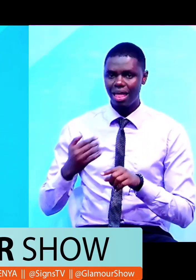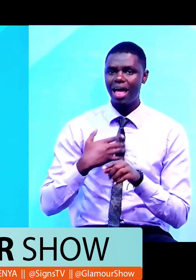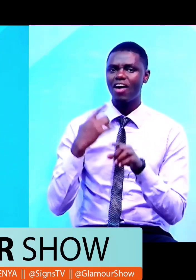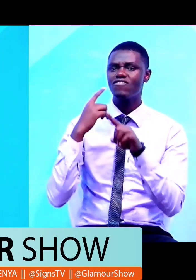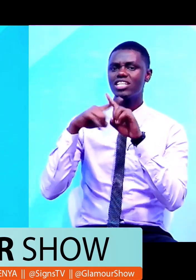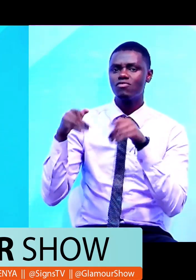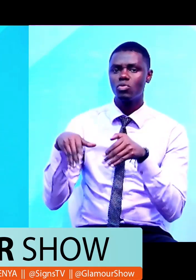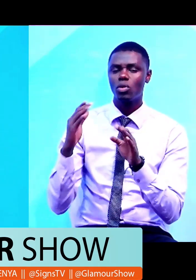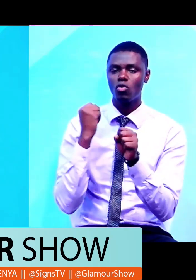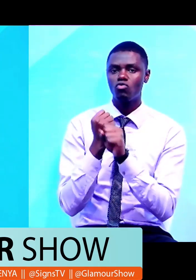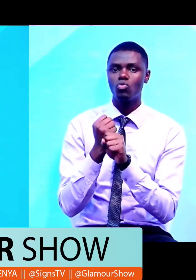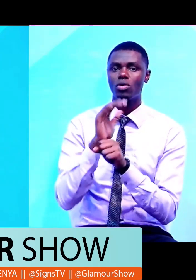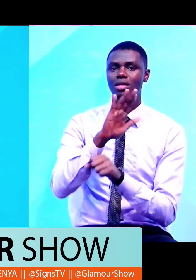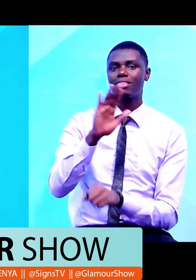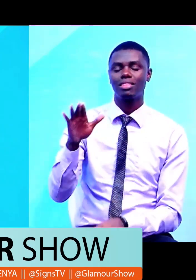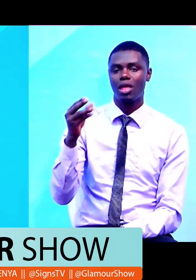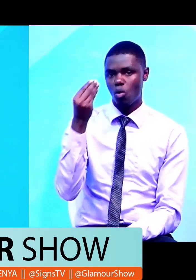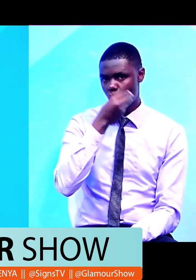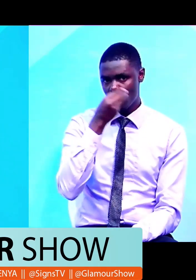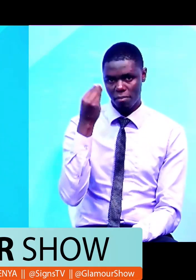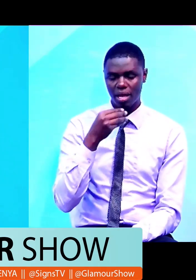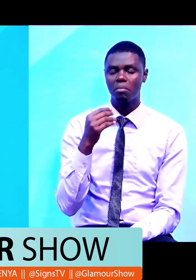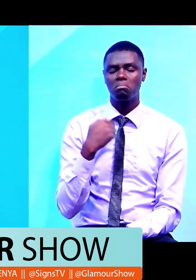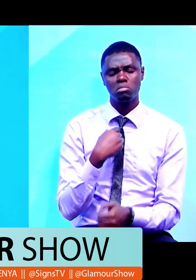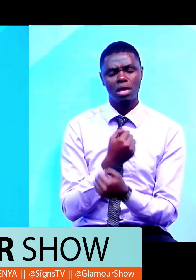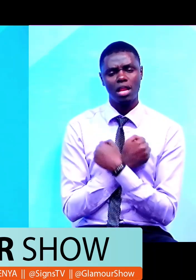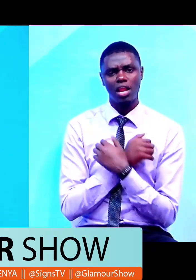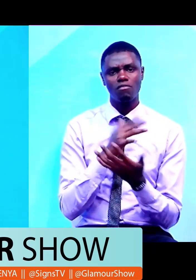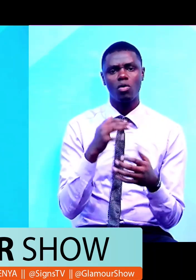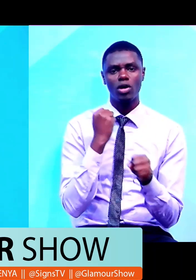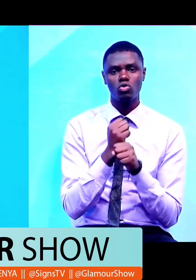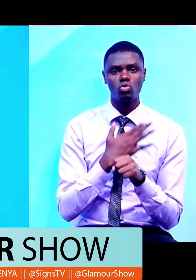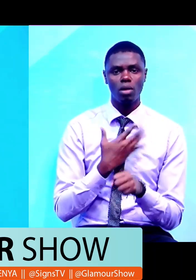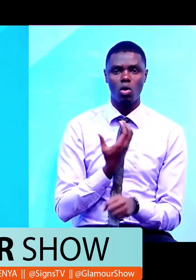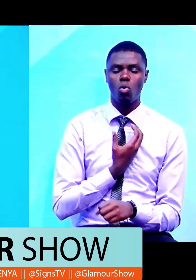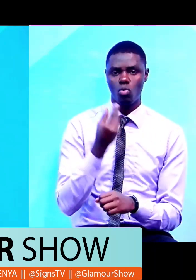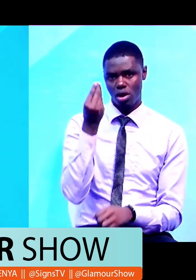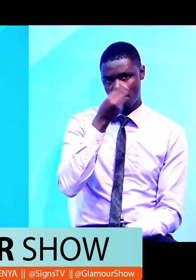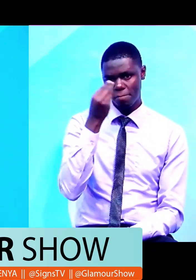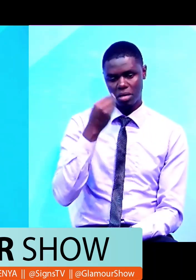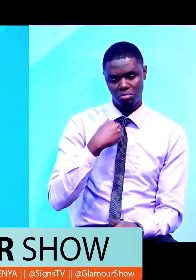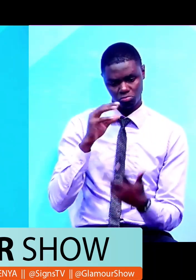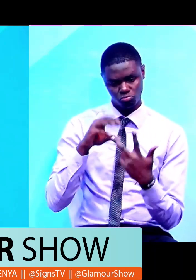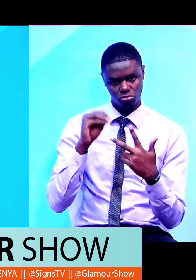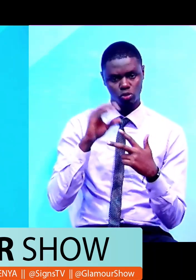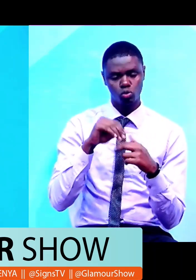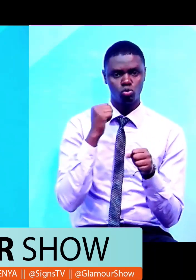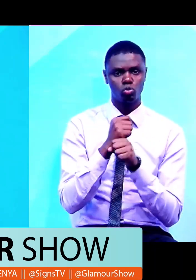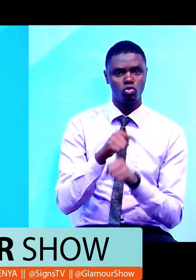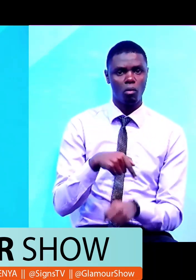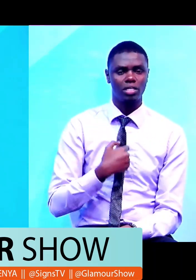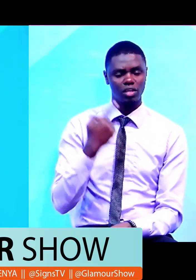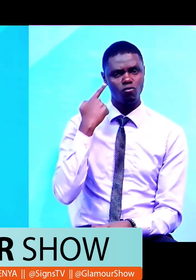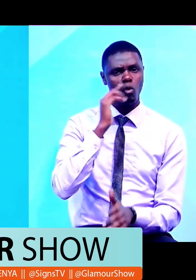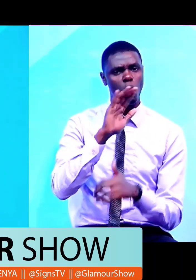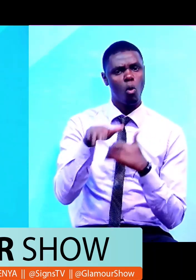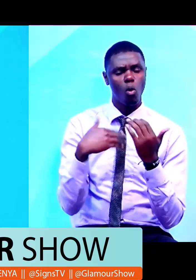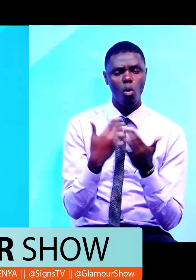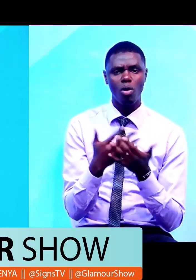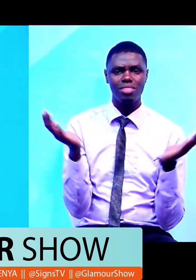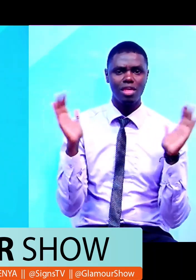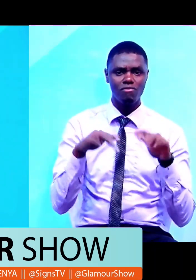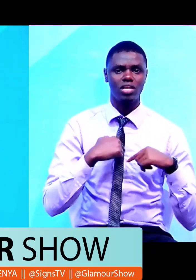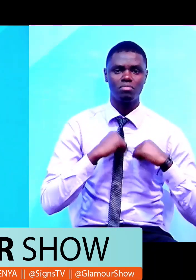way of doing their makeup. I love the way I do my own makeup. That's why I choose to do it for myself for every occasion that I go